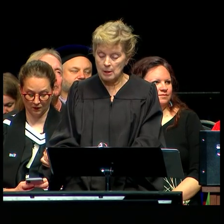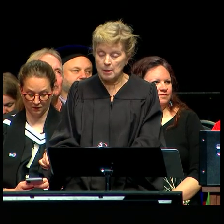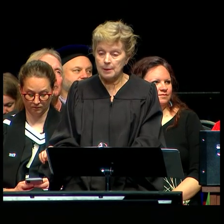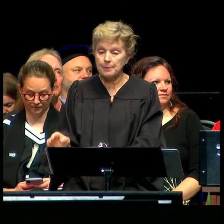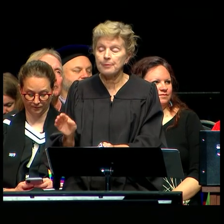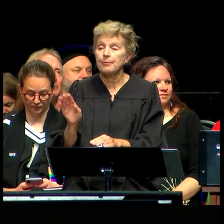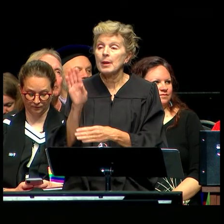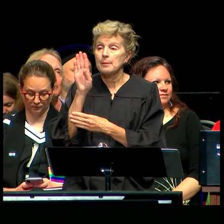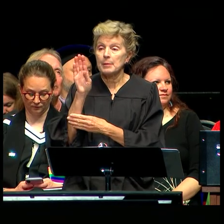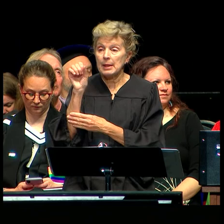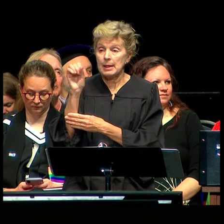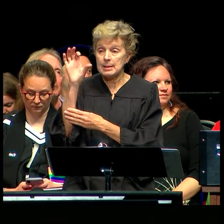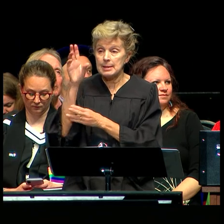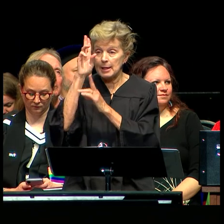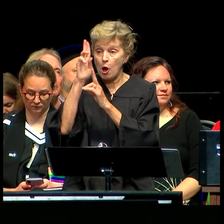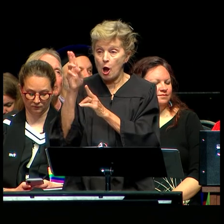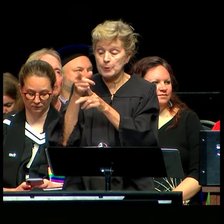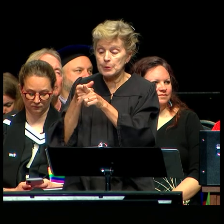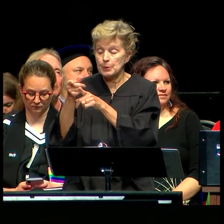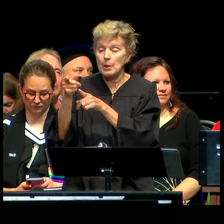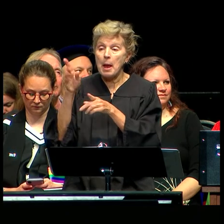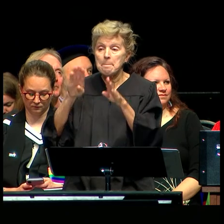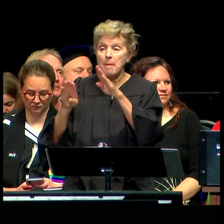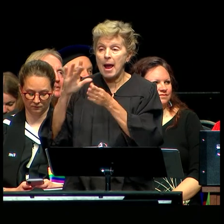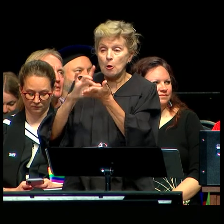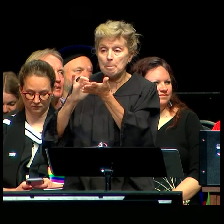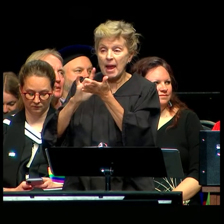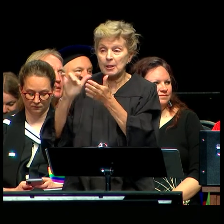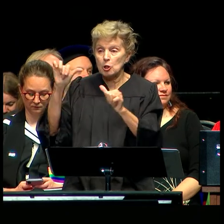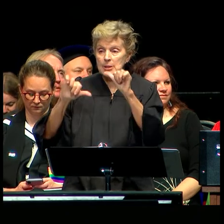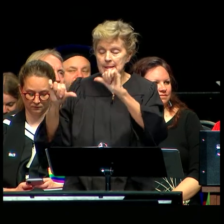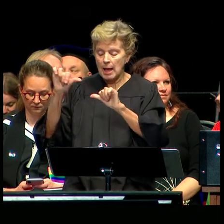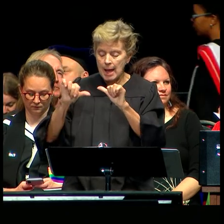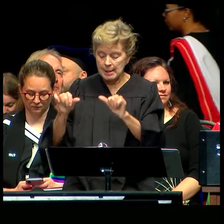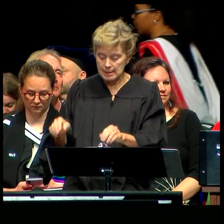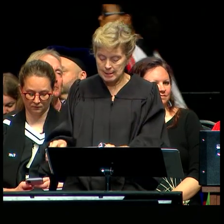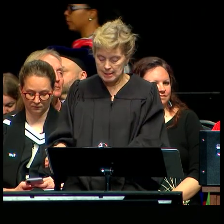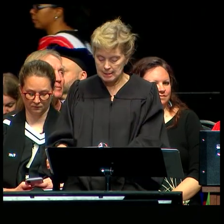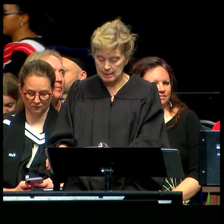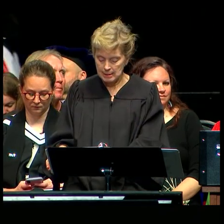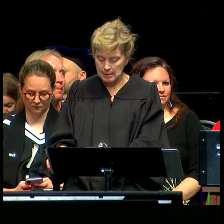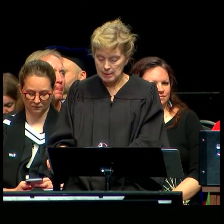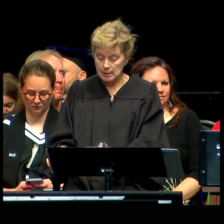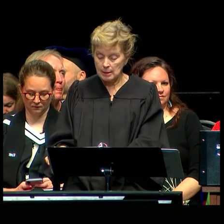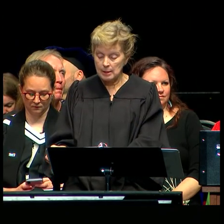Bachelor of Science, Honors in Biomedical Sciences.